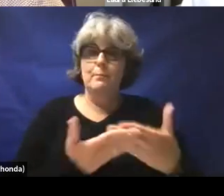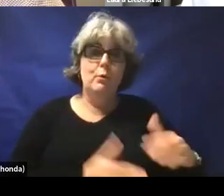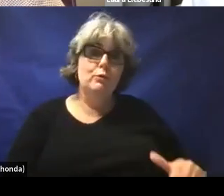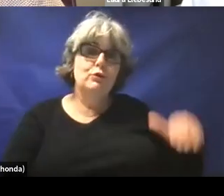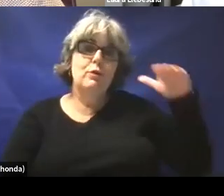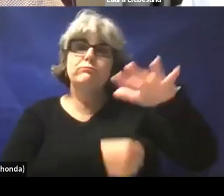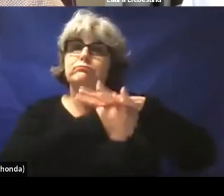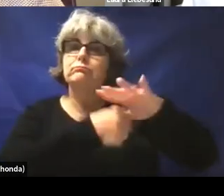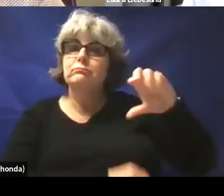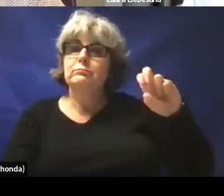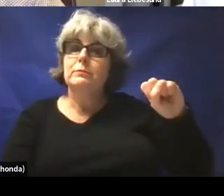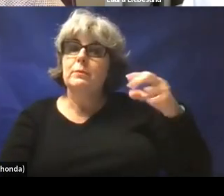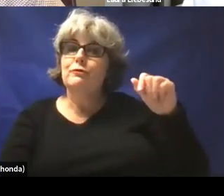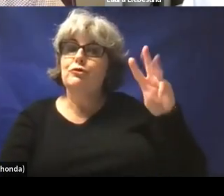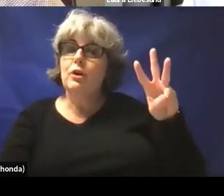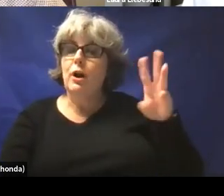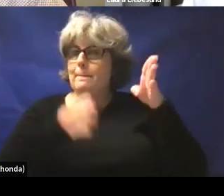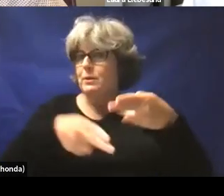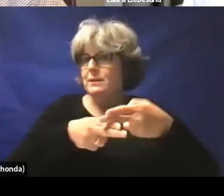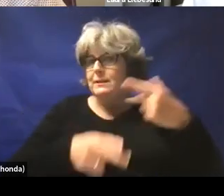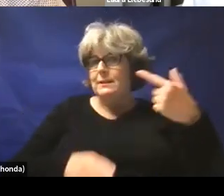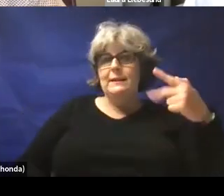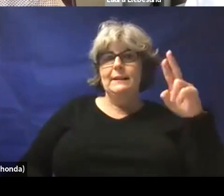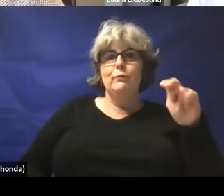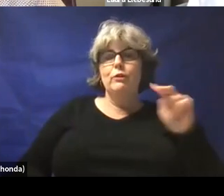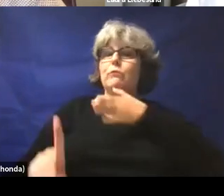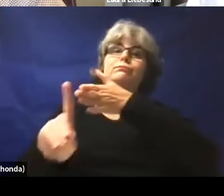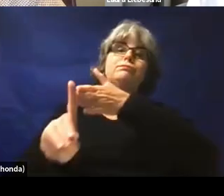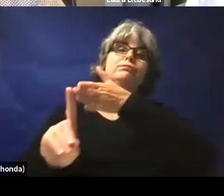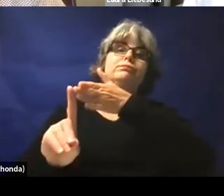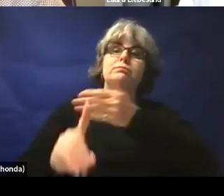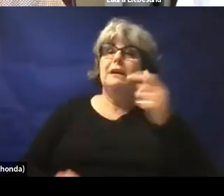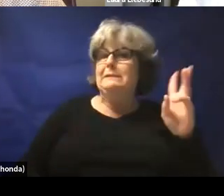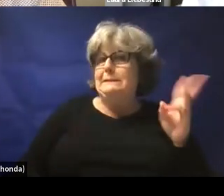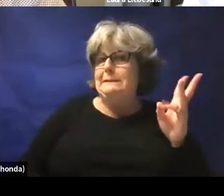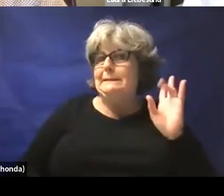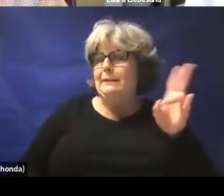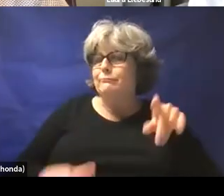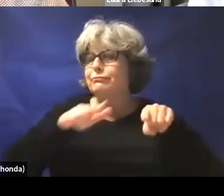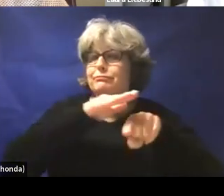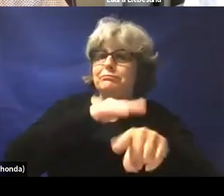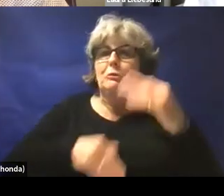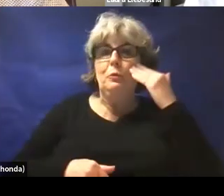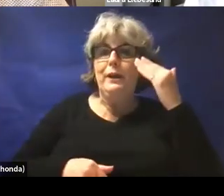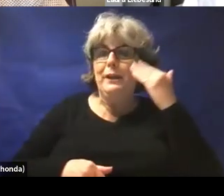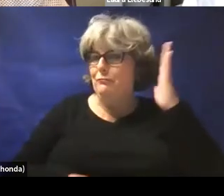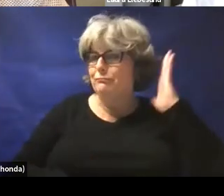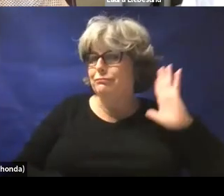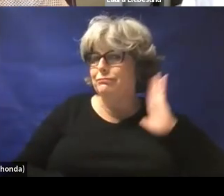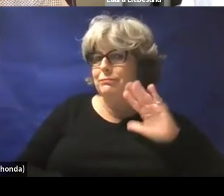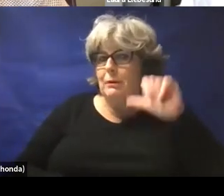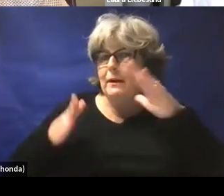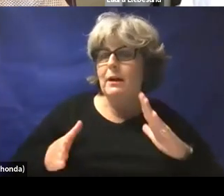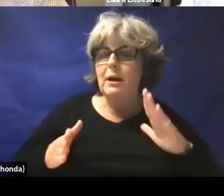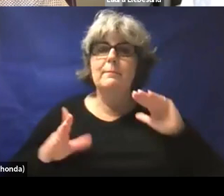Shaw. And she said, we used to go to these bars in the 60s and 70s. We knew these bartenders that are no longer around, and